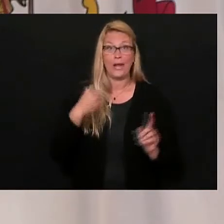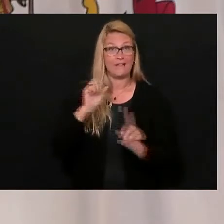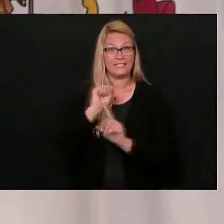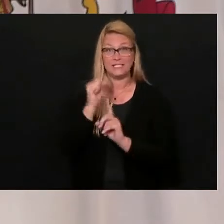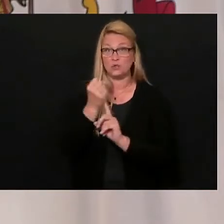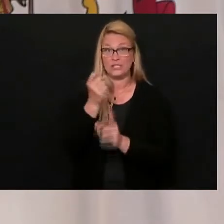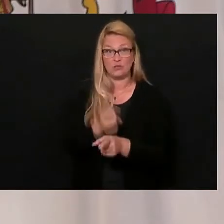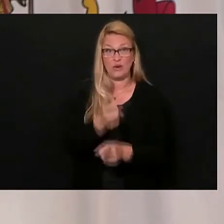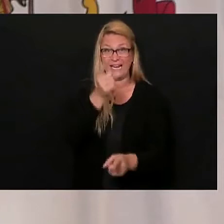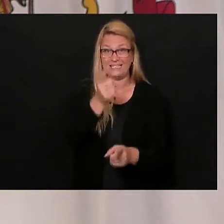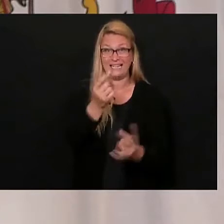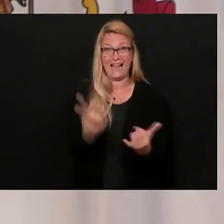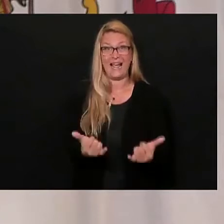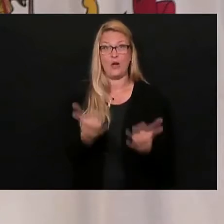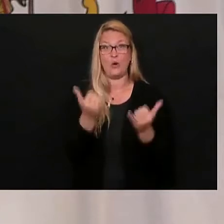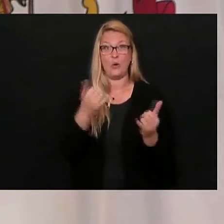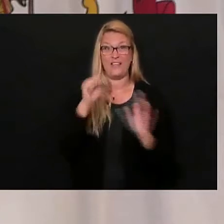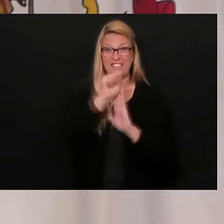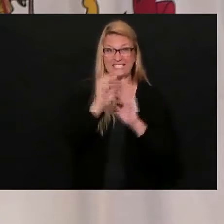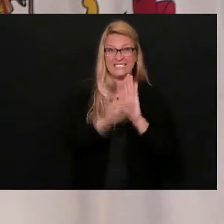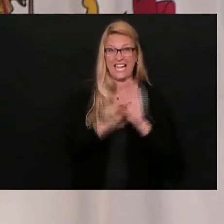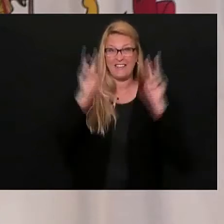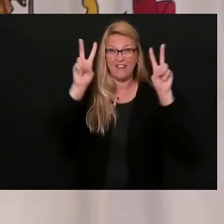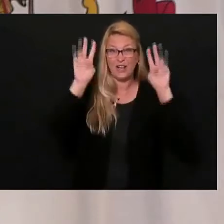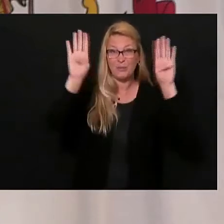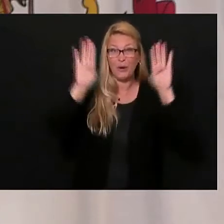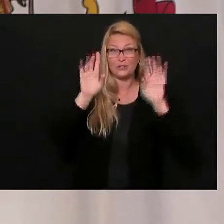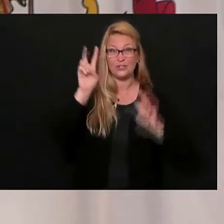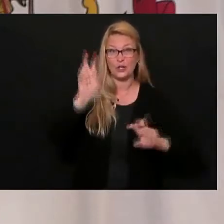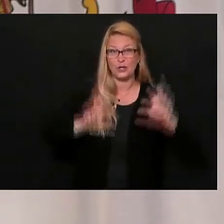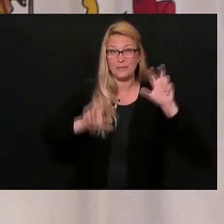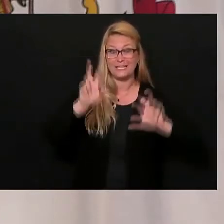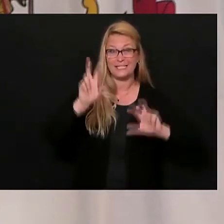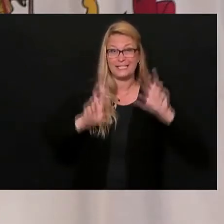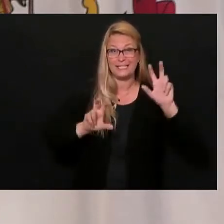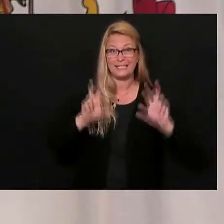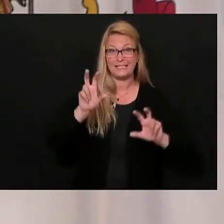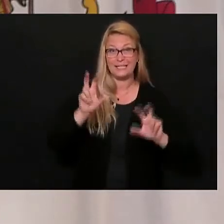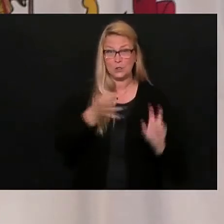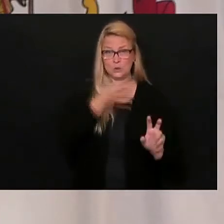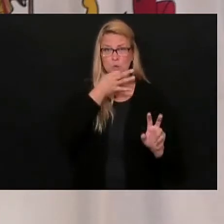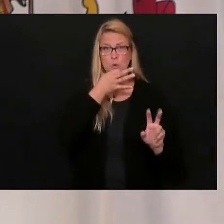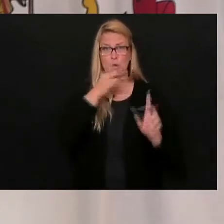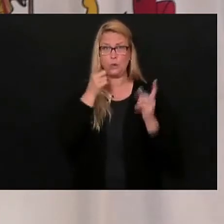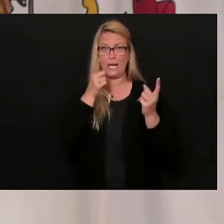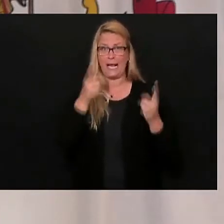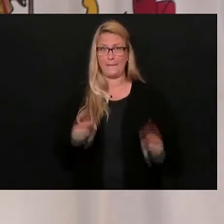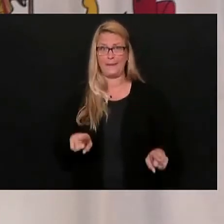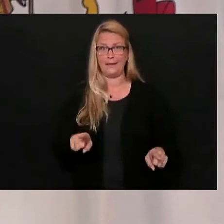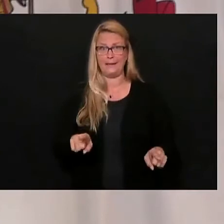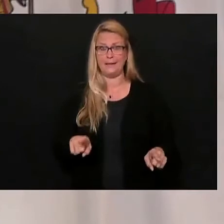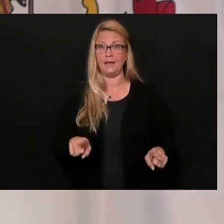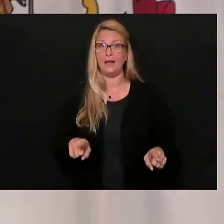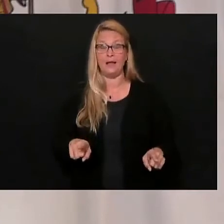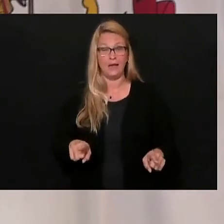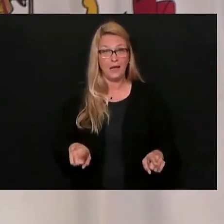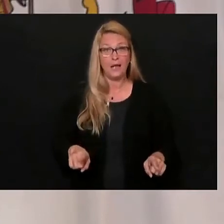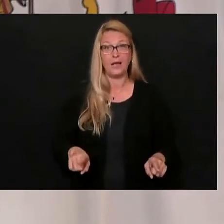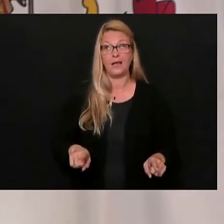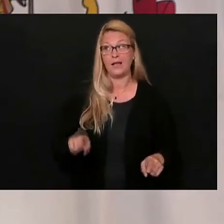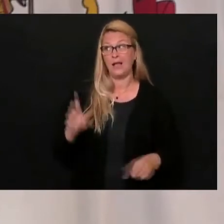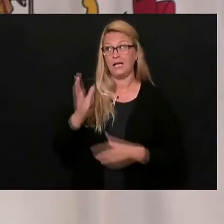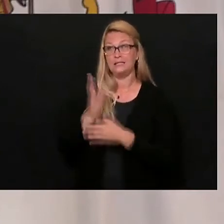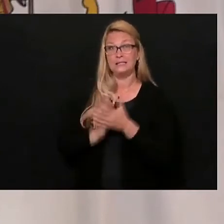right now where you've got a state volleyball tournament that's going on or going to be going on. From the standpoint, you've got kids that aren't